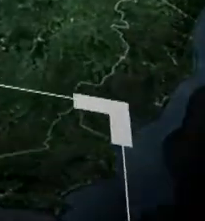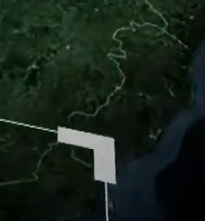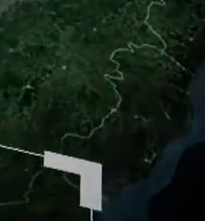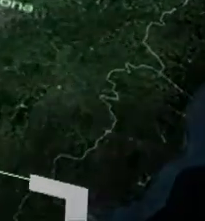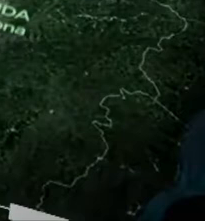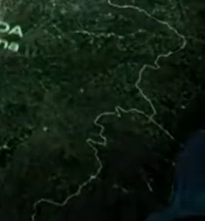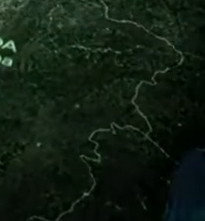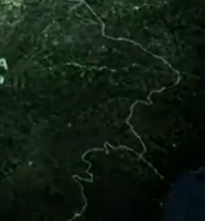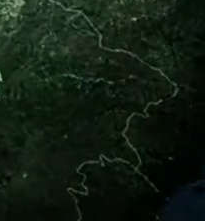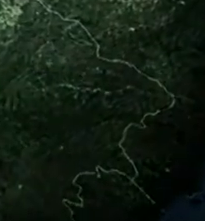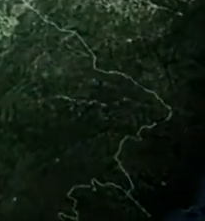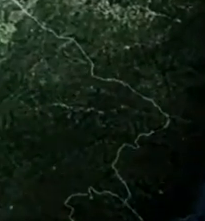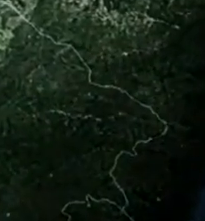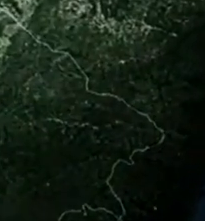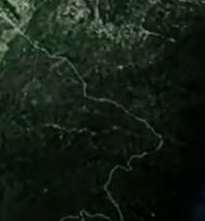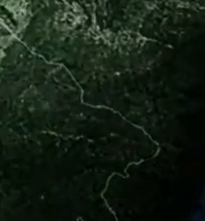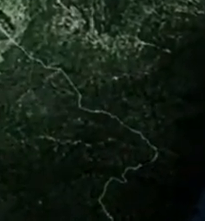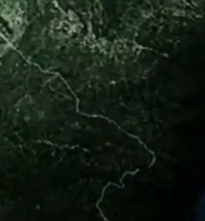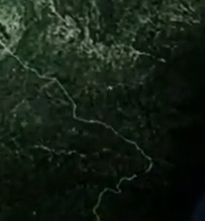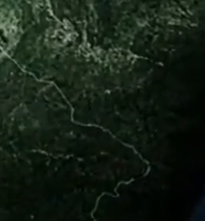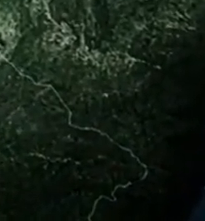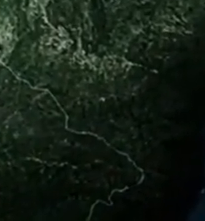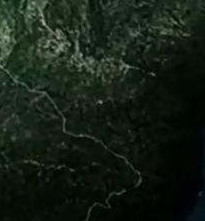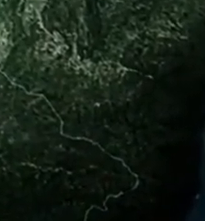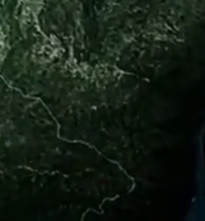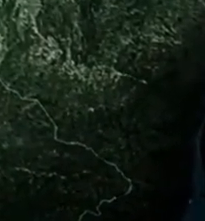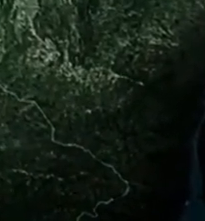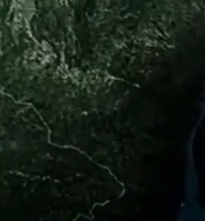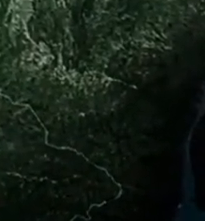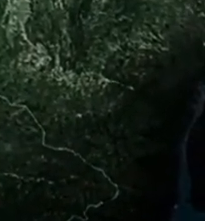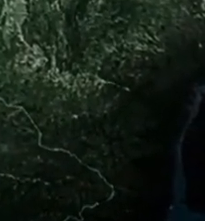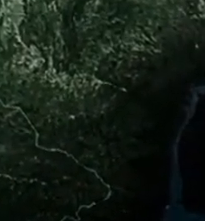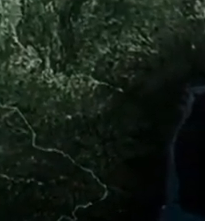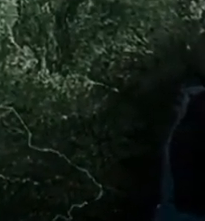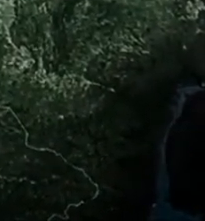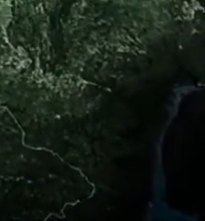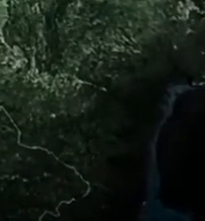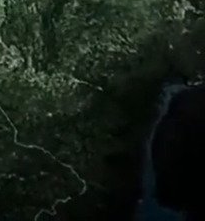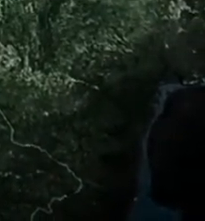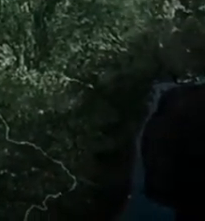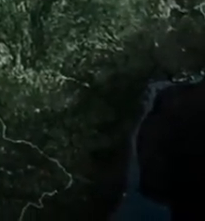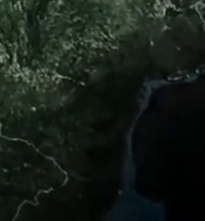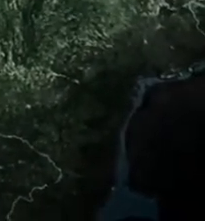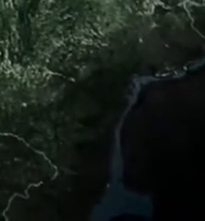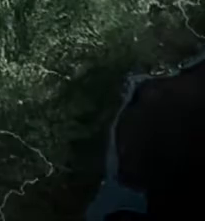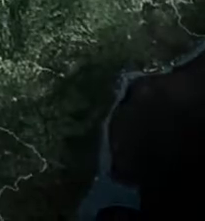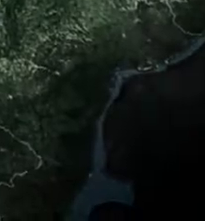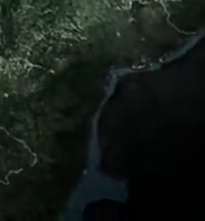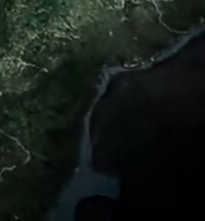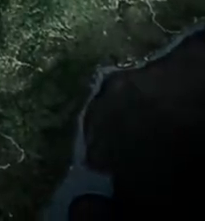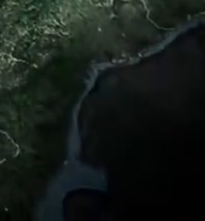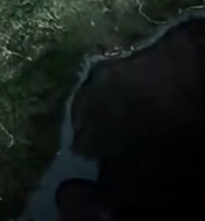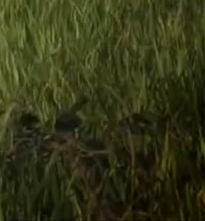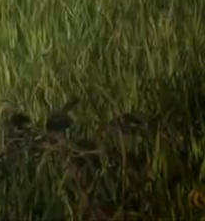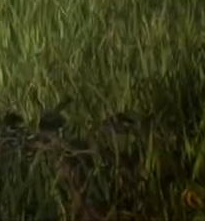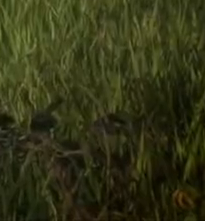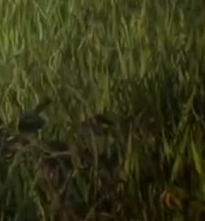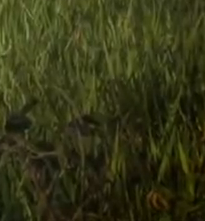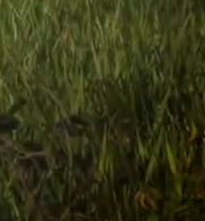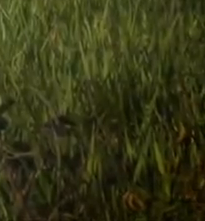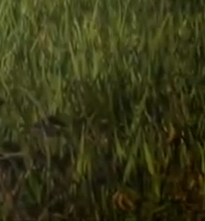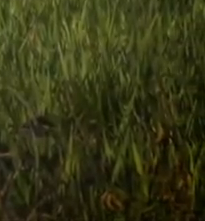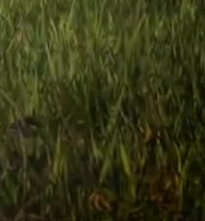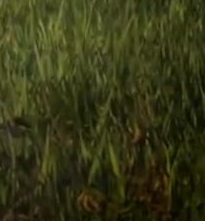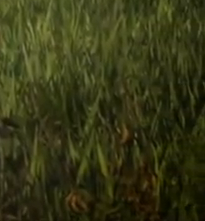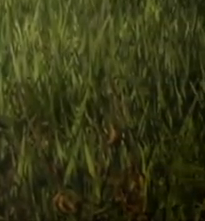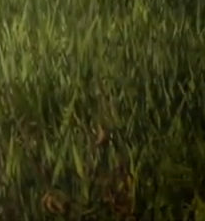SLC Agrícola produces grains, fibers, and seeds in strategically positioned units in the Brazilian